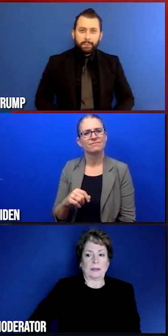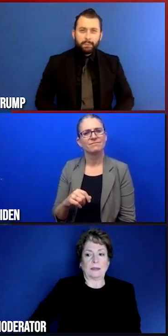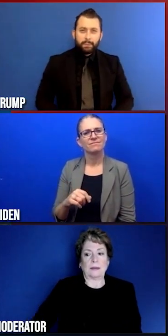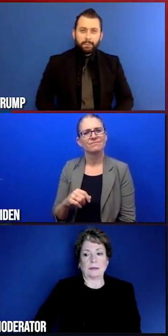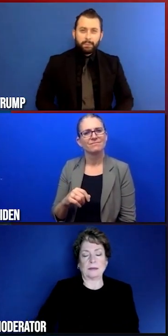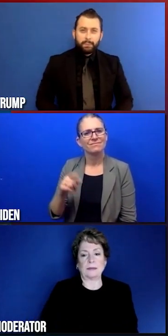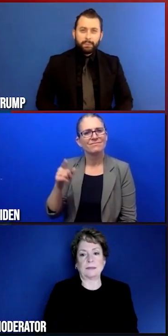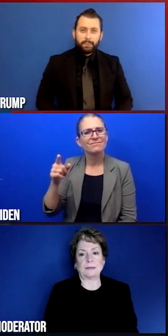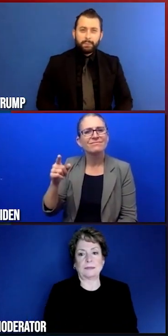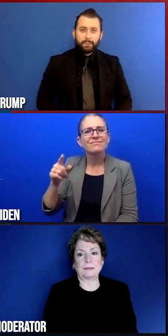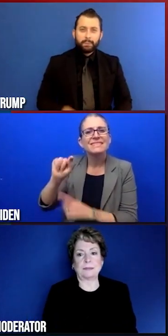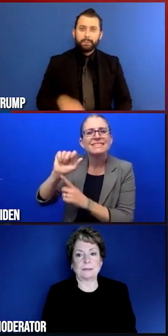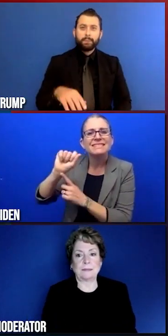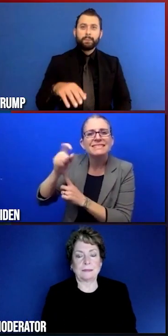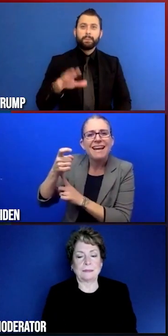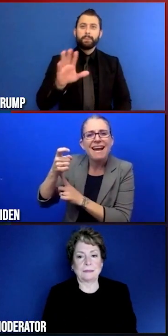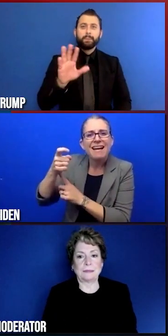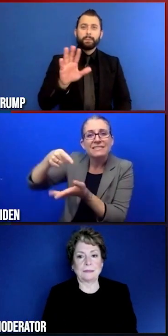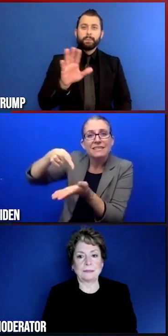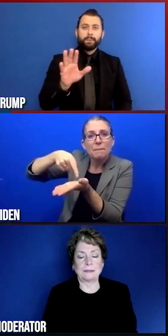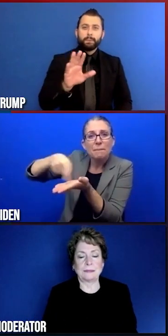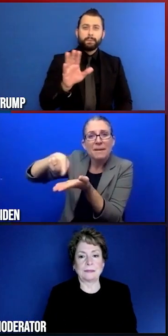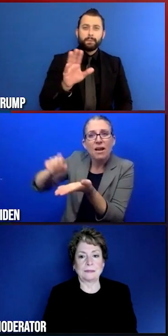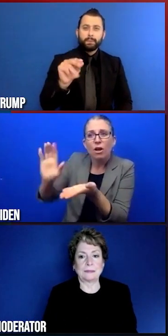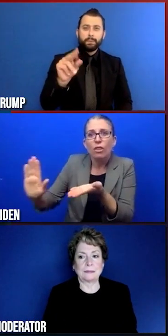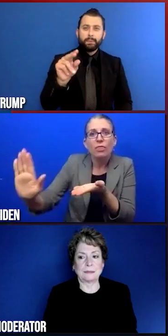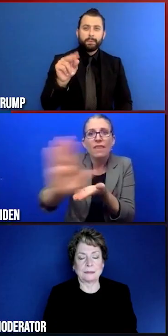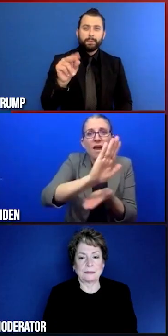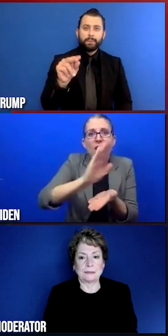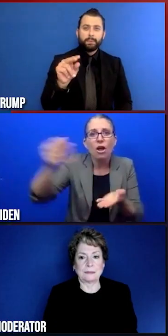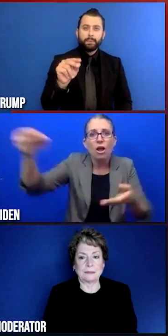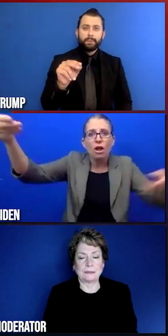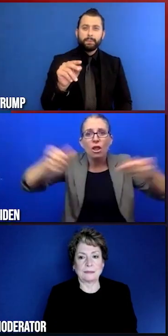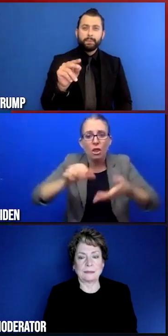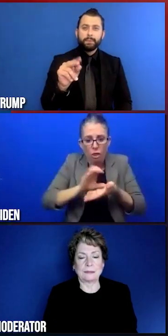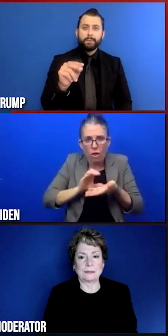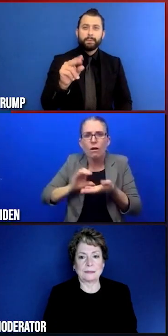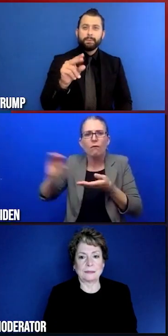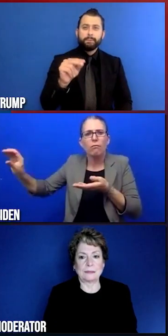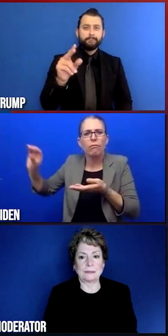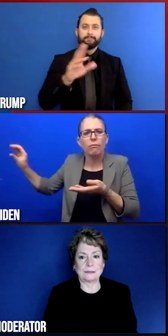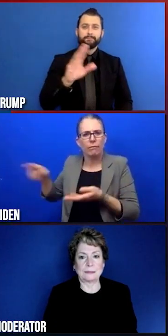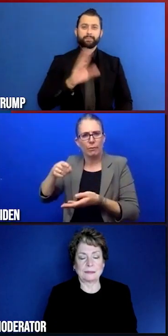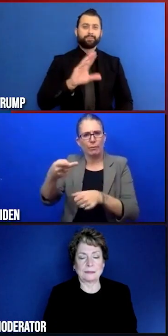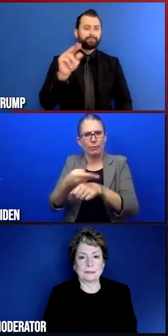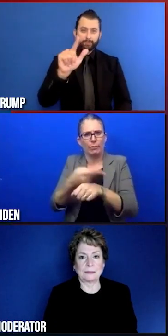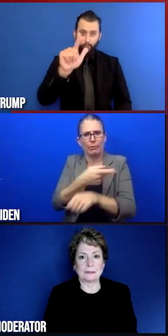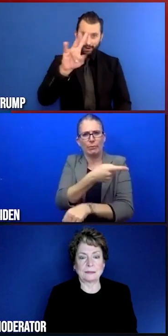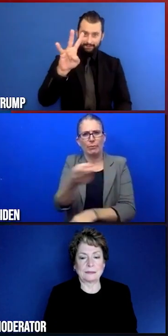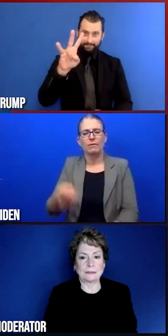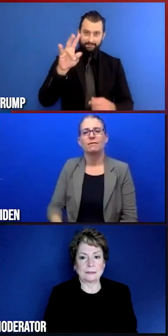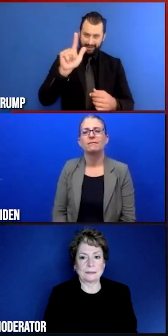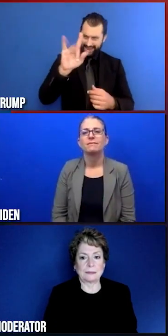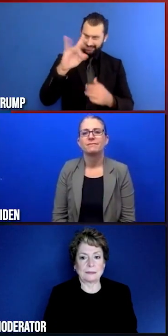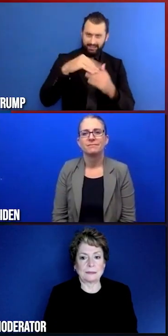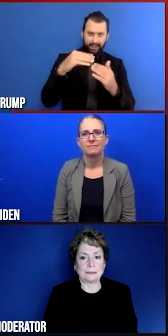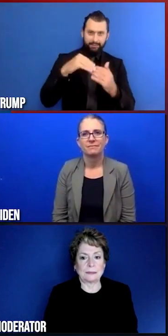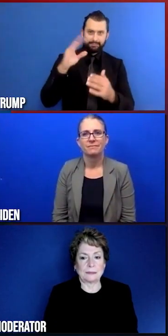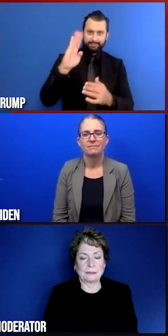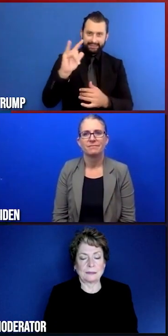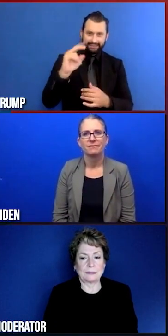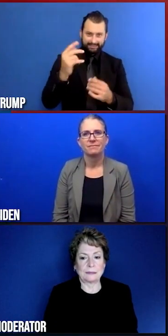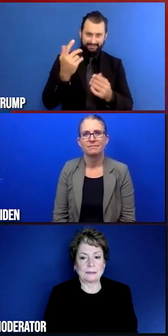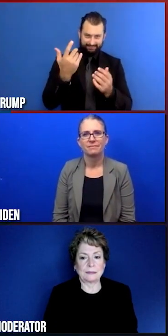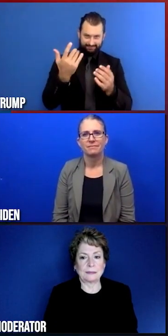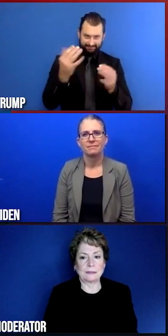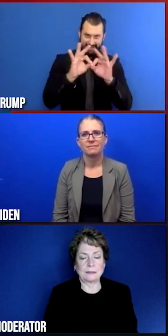China paid $28 billion, and you know what they did to pay it, Joe? They devalued their currency, and they also paid up. And you know who got the money? Our farmers, our